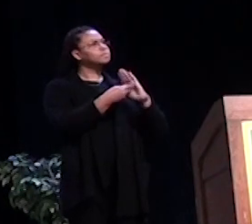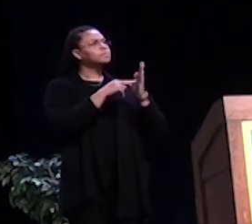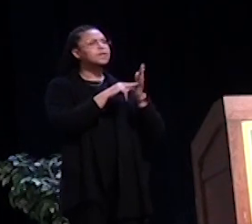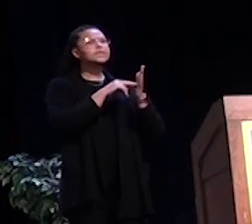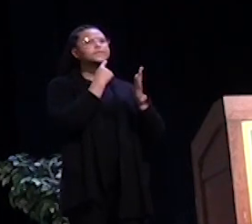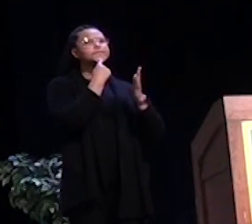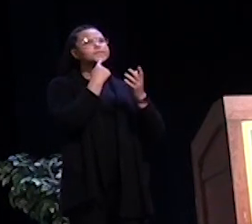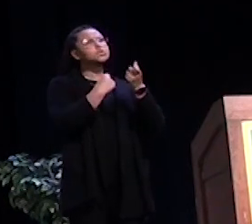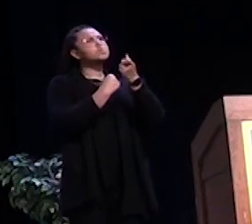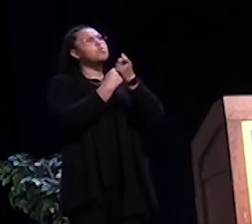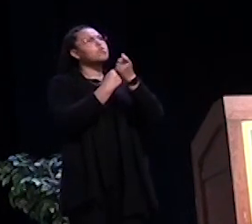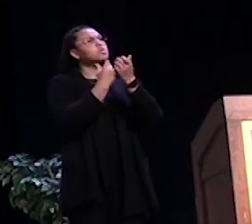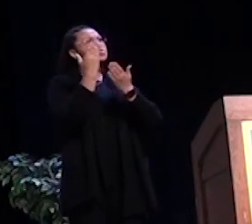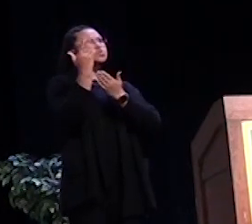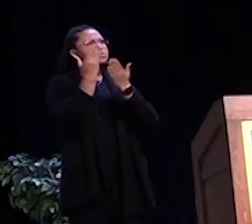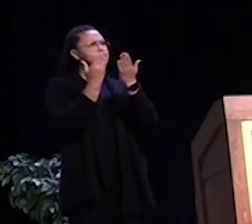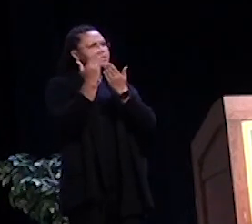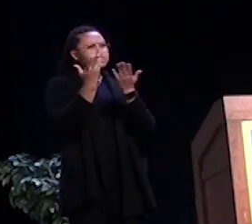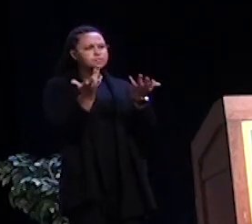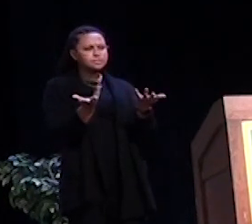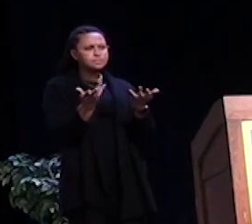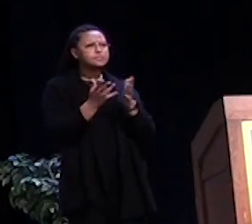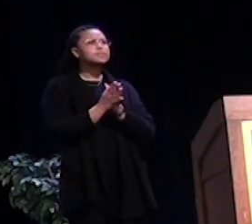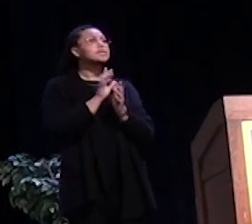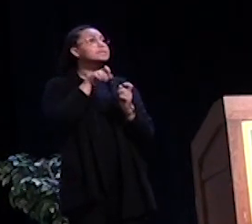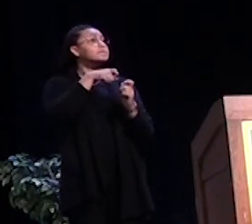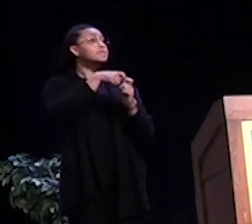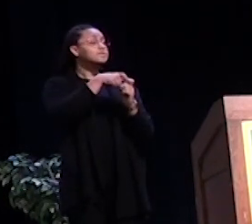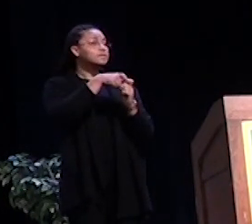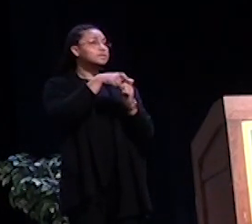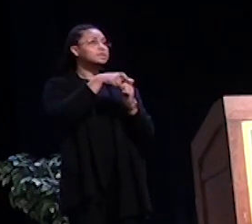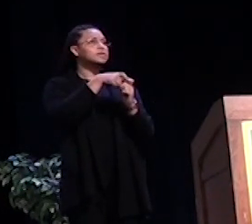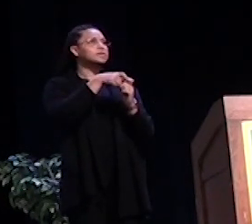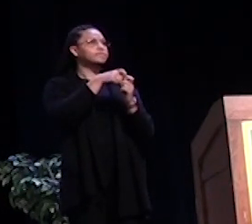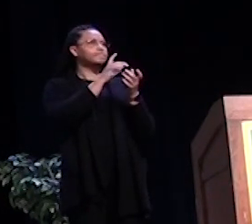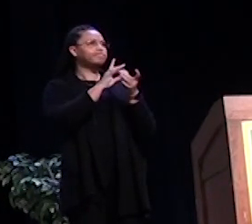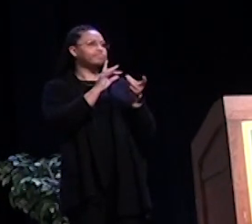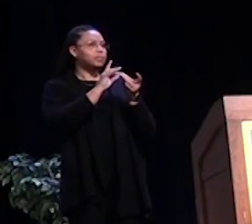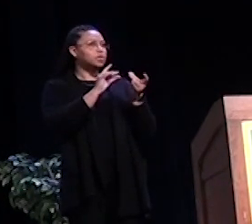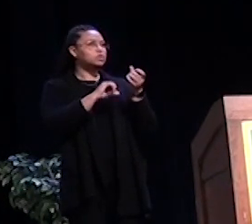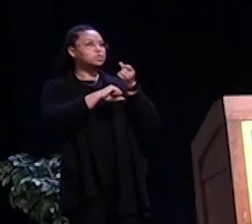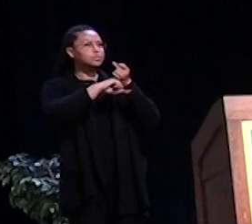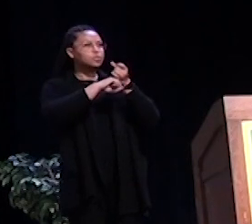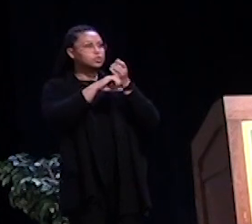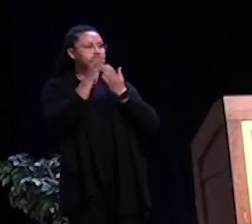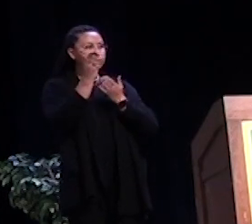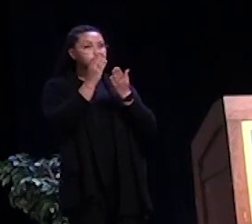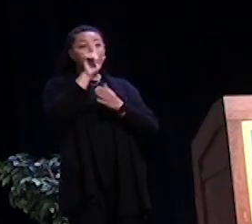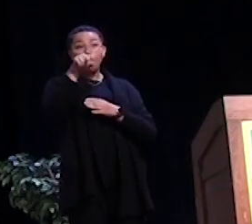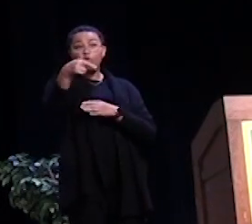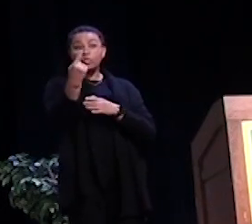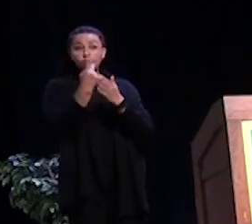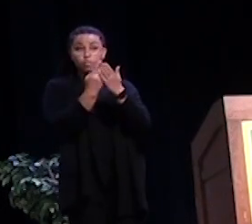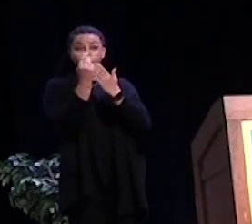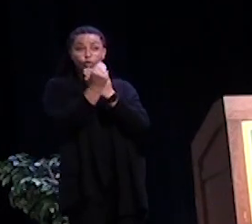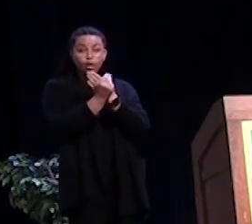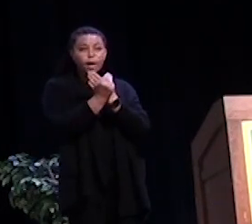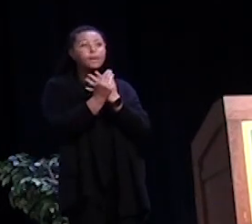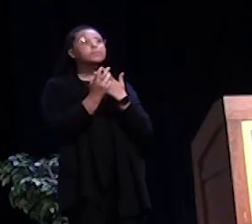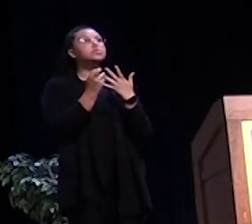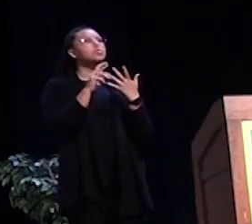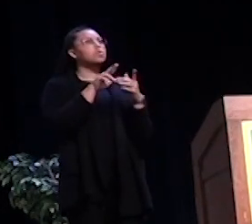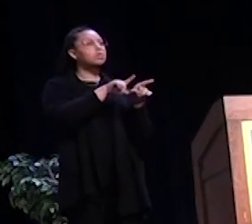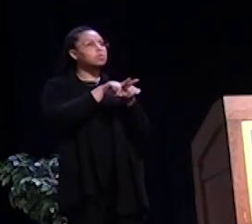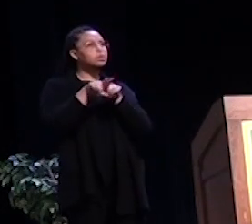support services? And specifically, when we talk about support services, are we only talking about programs, or are we also talking